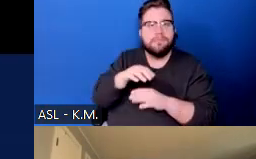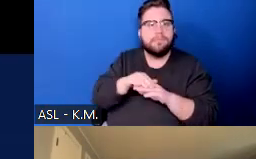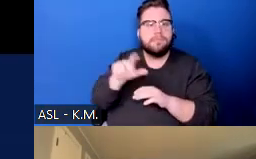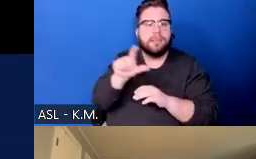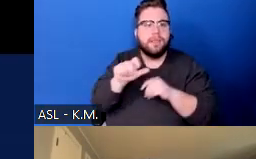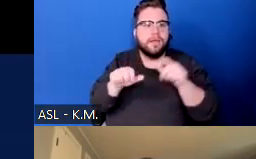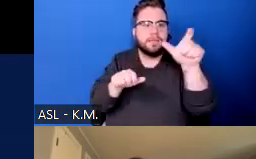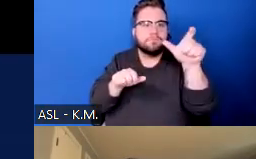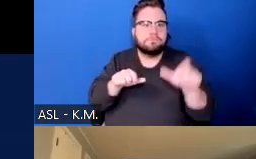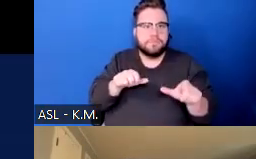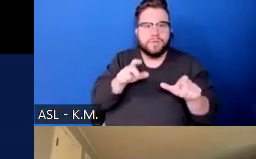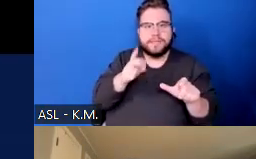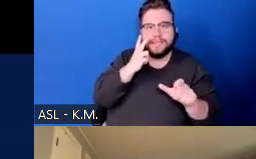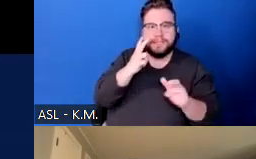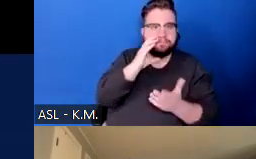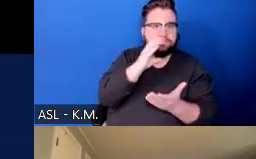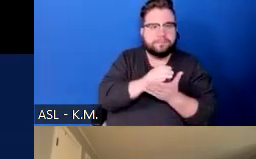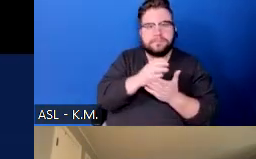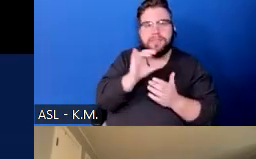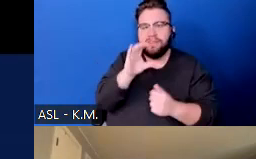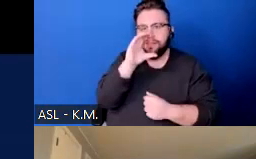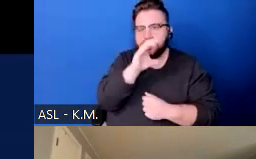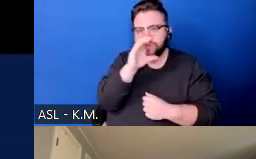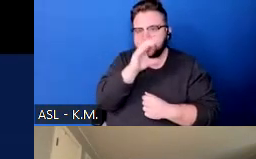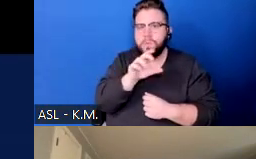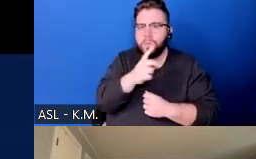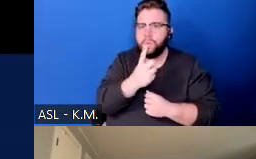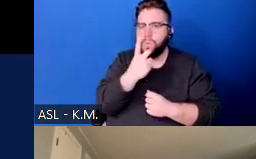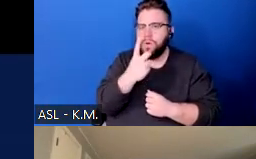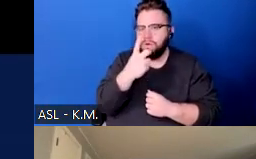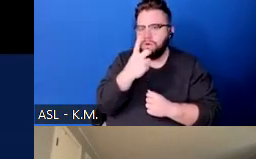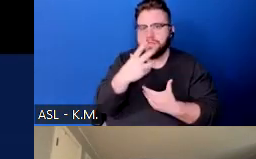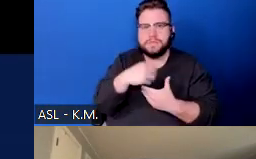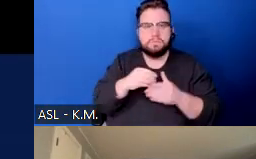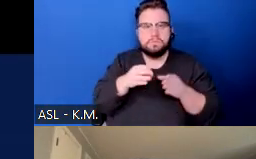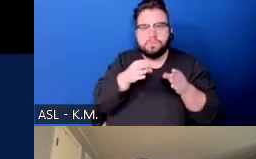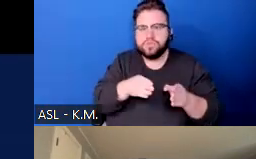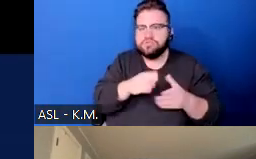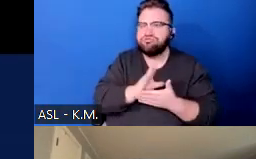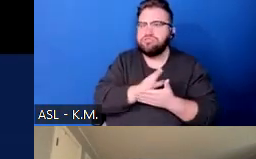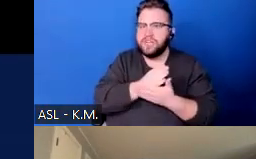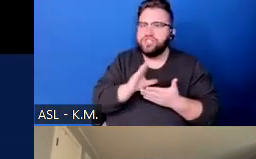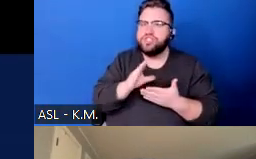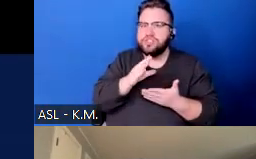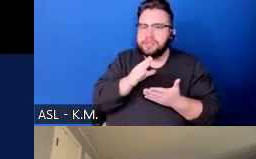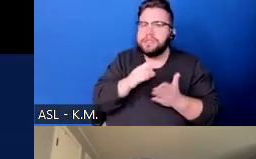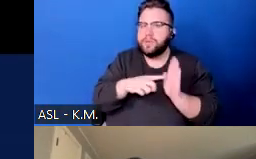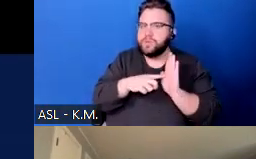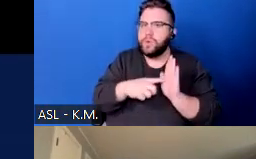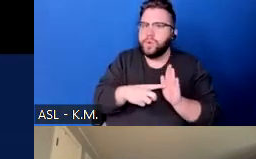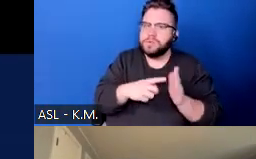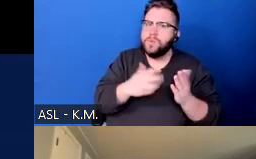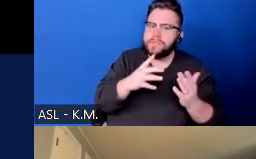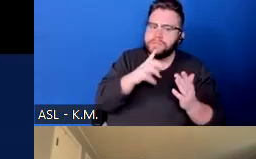a cartoon that one autistic person shared that kind of shows what types of touch are seen as good